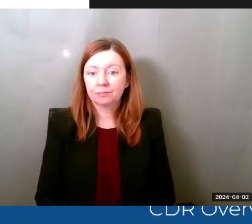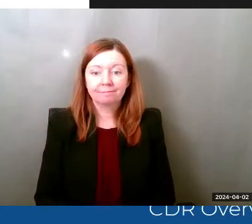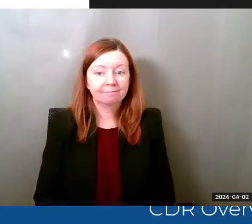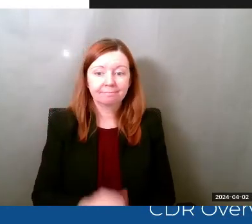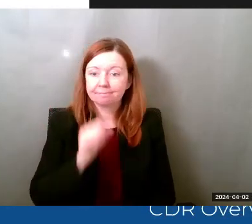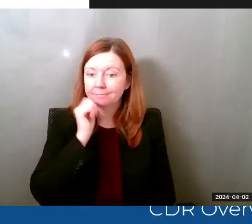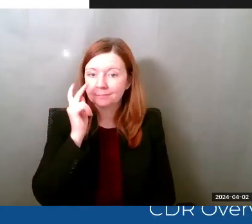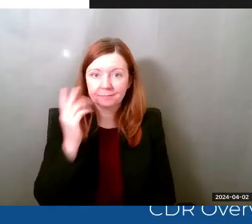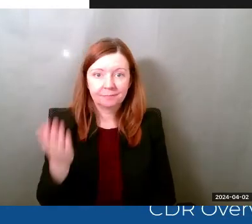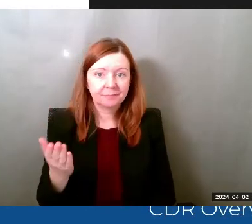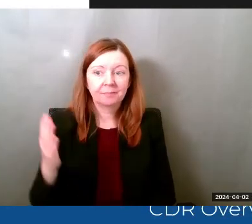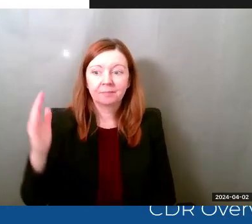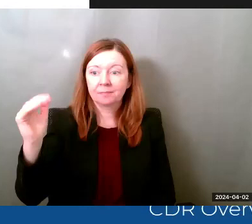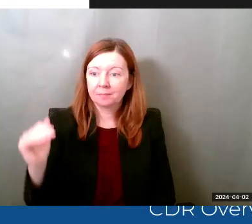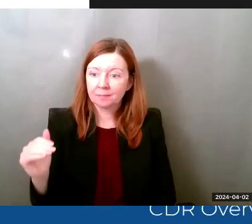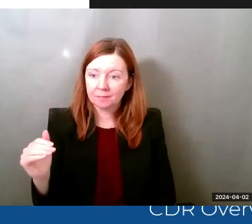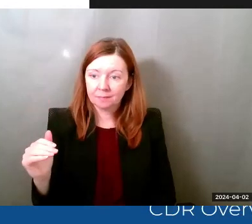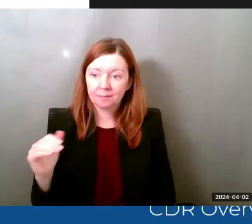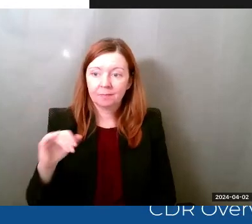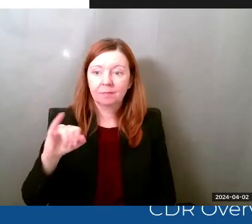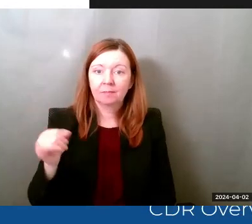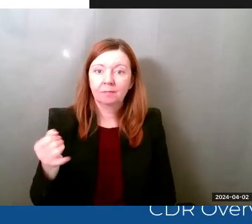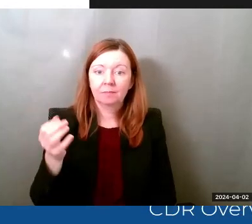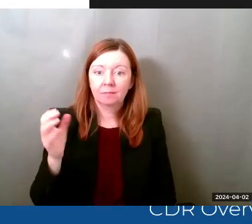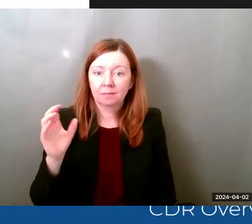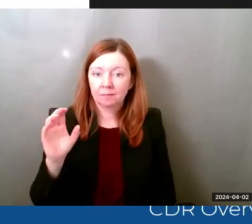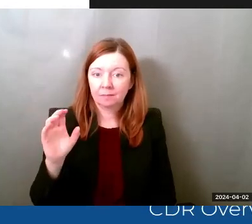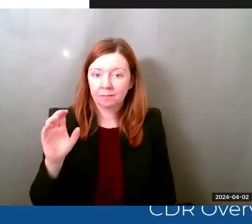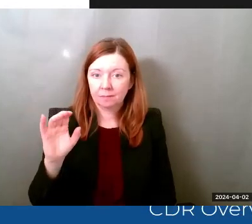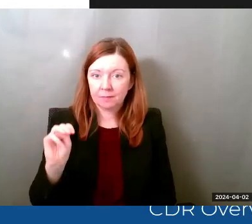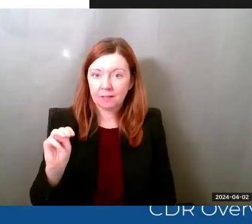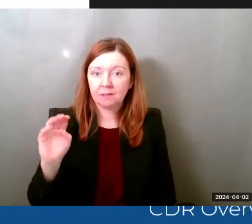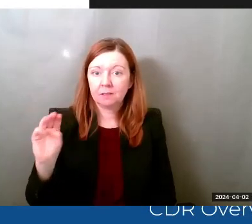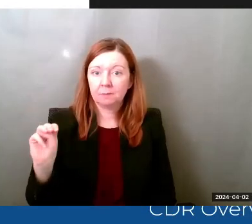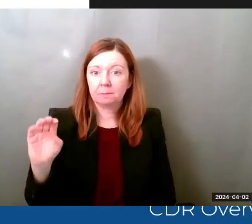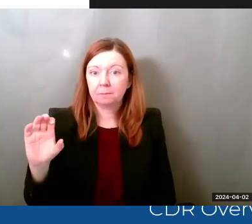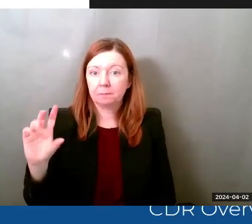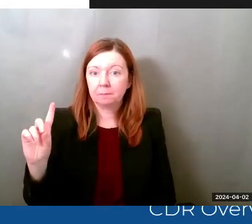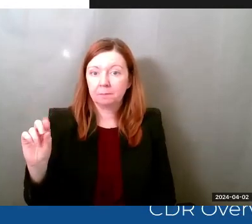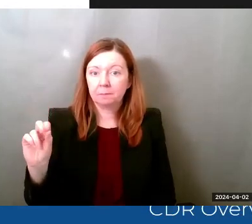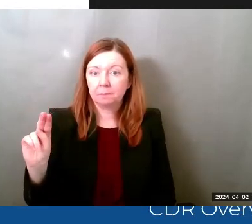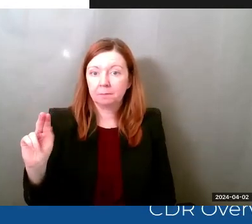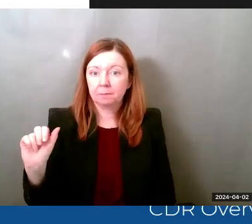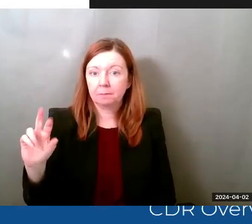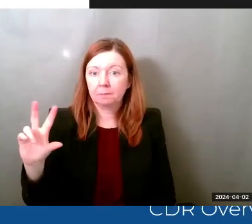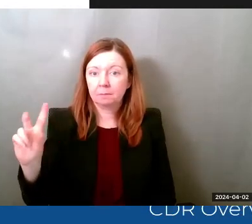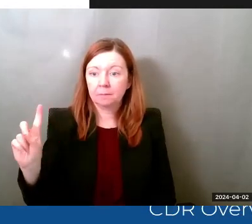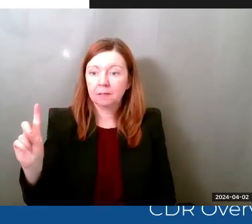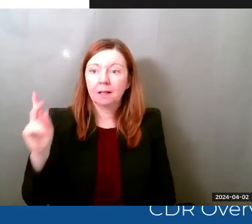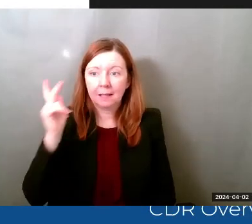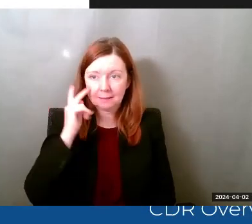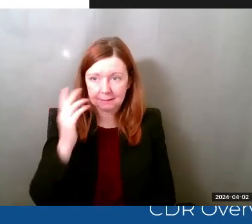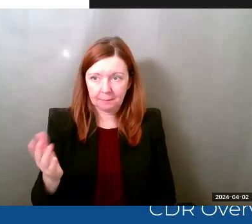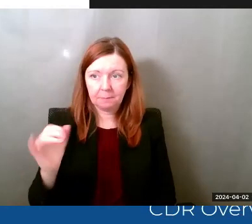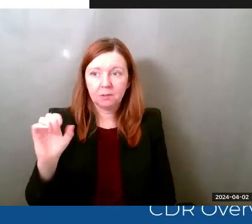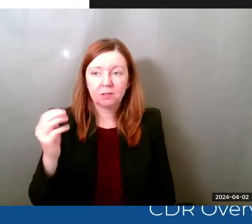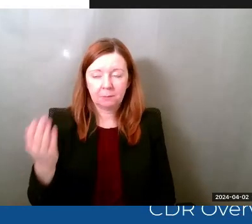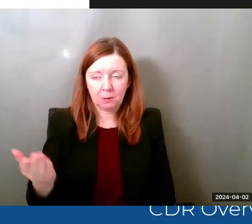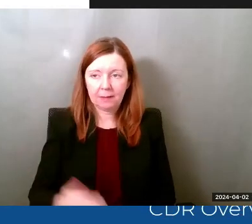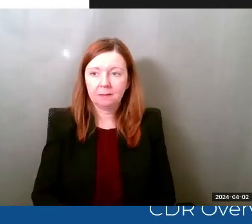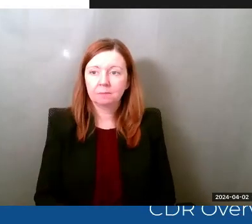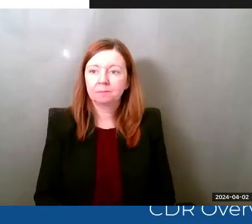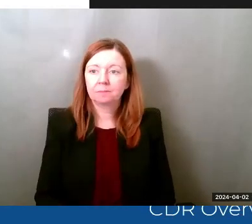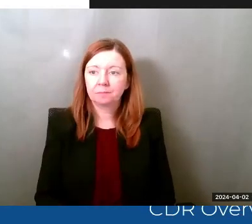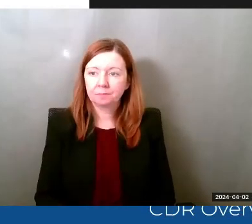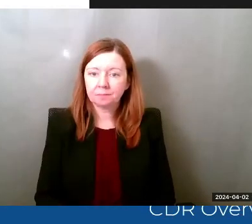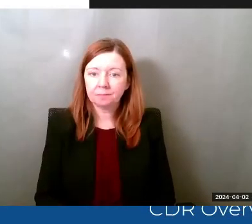Not seeing him in the chat. We will go with Jim McDonald. I do see Jim. Jim, you should be able to unmute at this